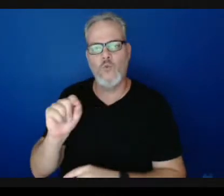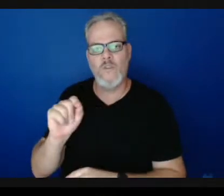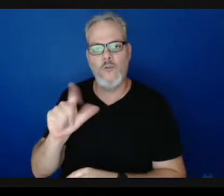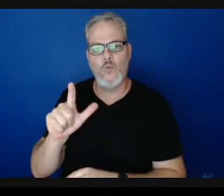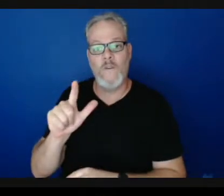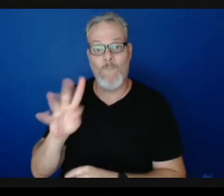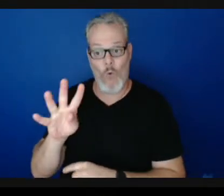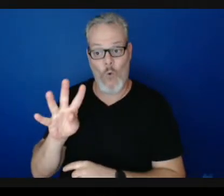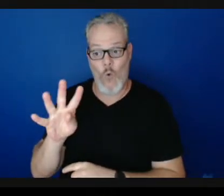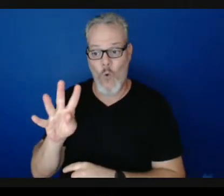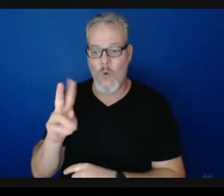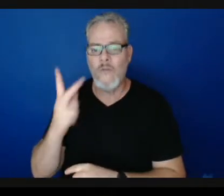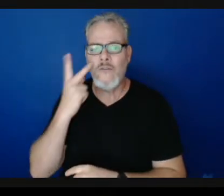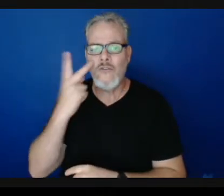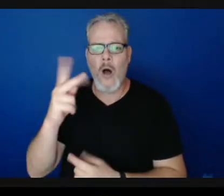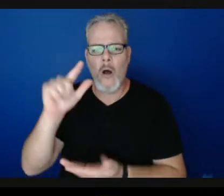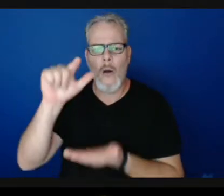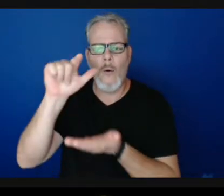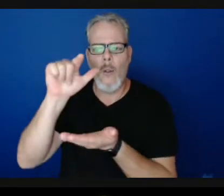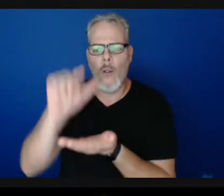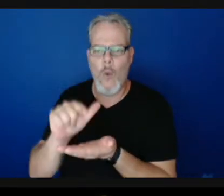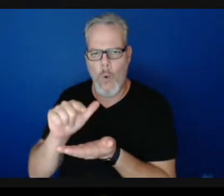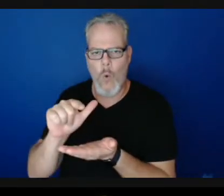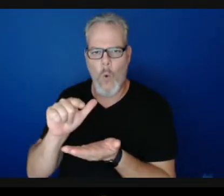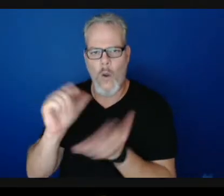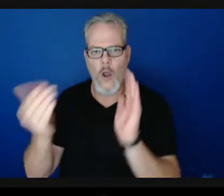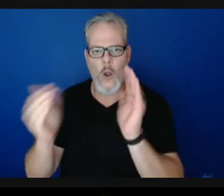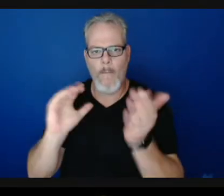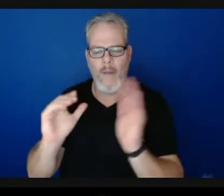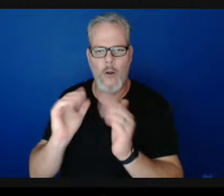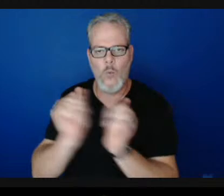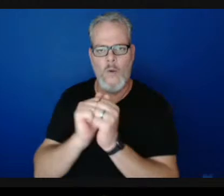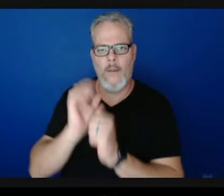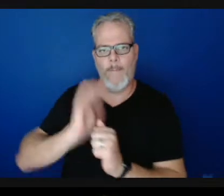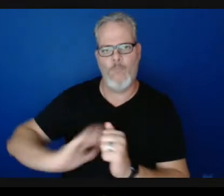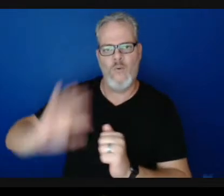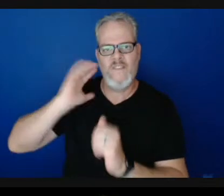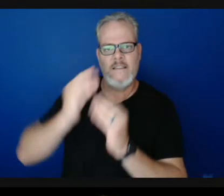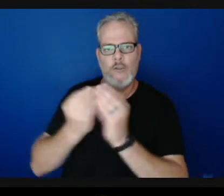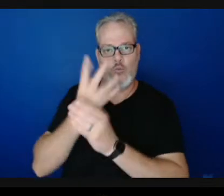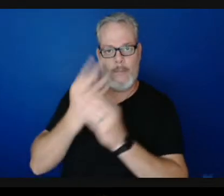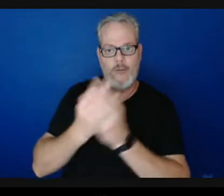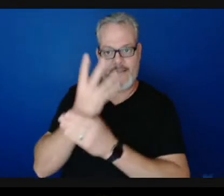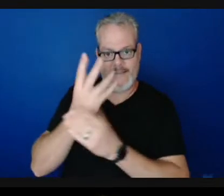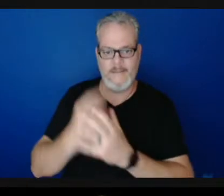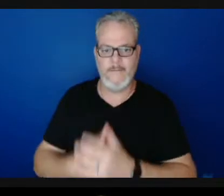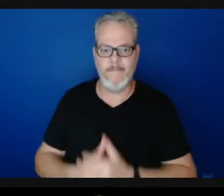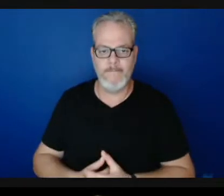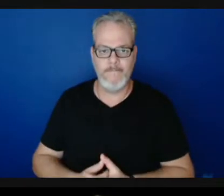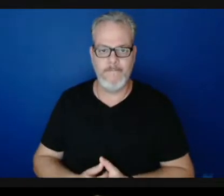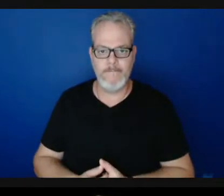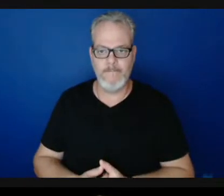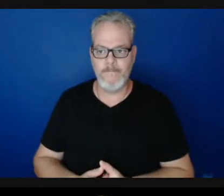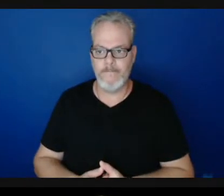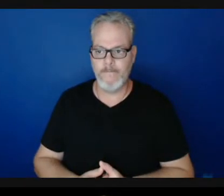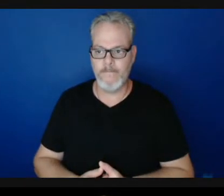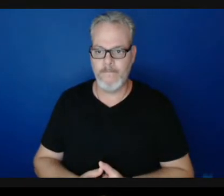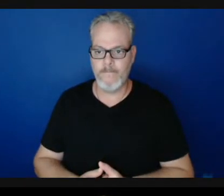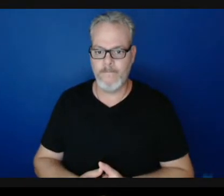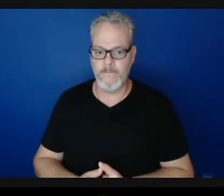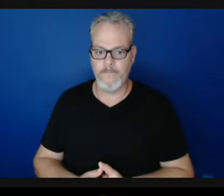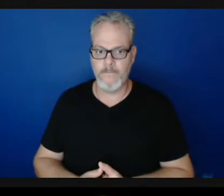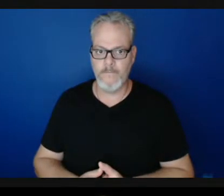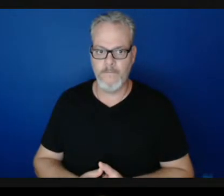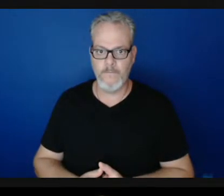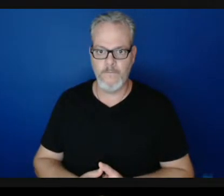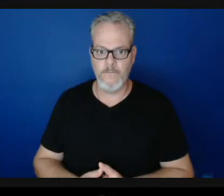eruption, were lower than the previous buildup or the previous eruptions over the year. And that's how it looks over the past 5 years, right?